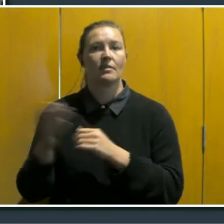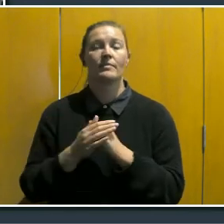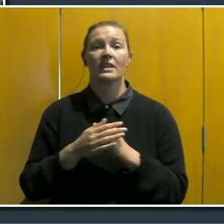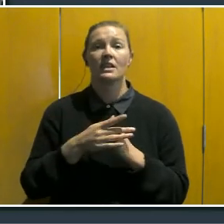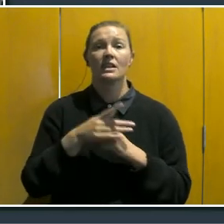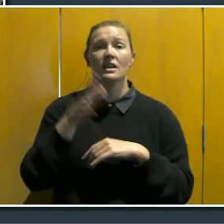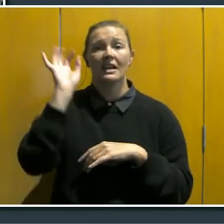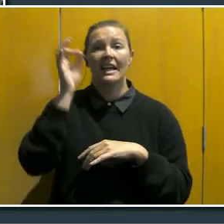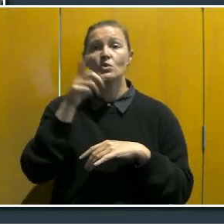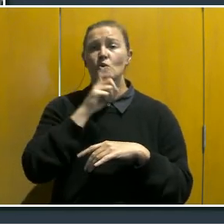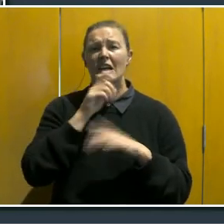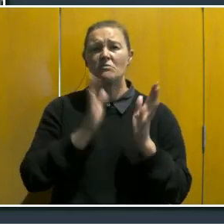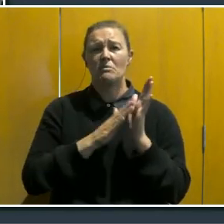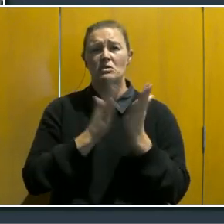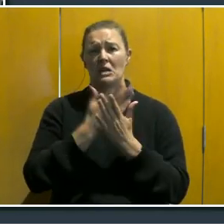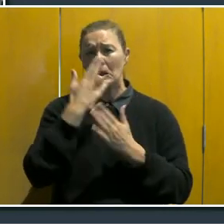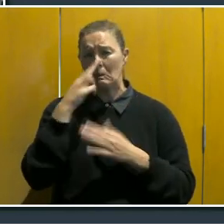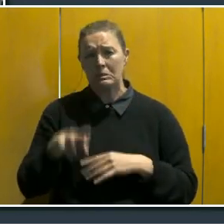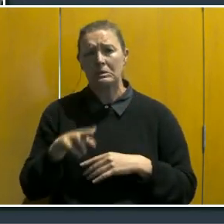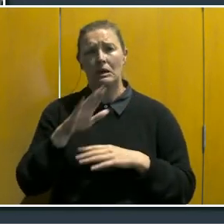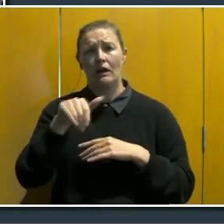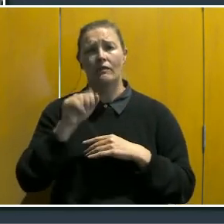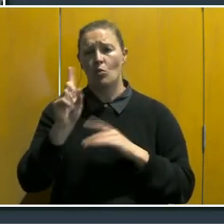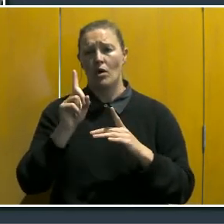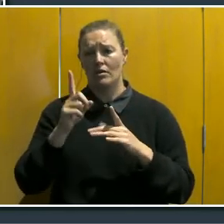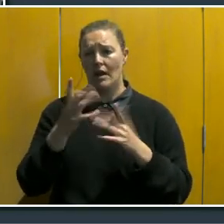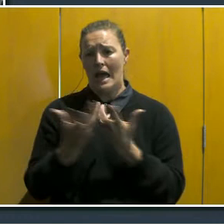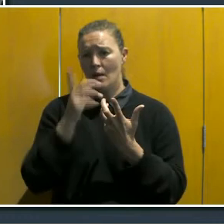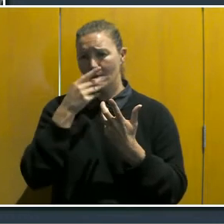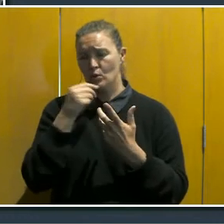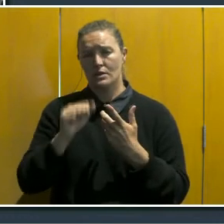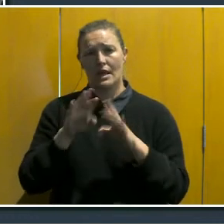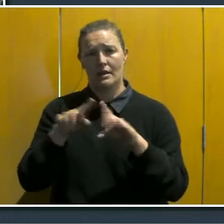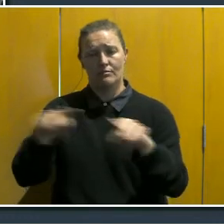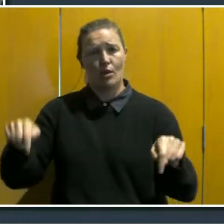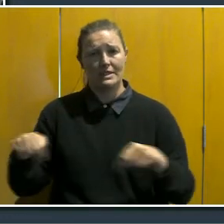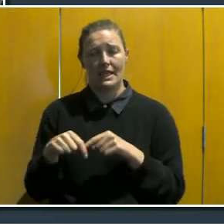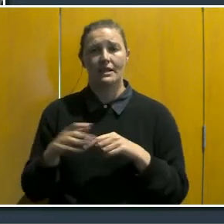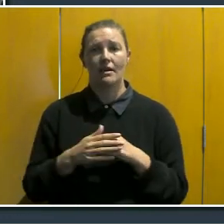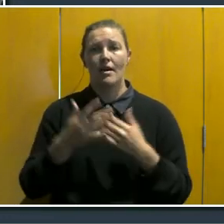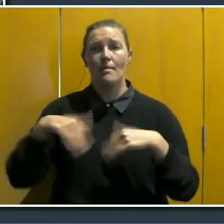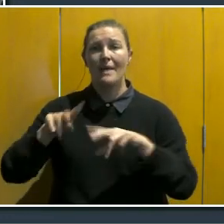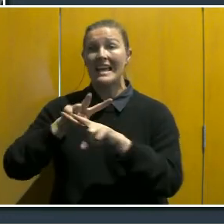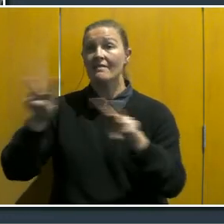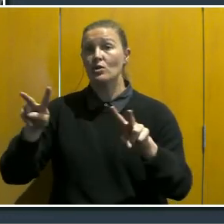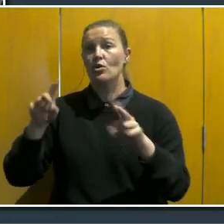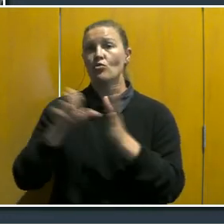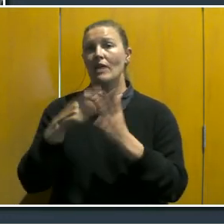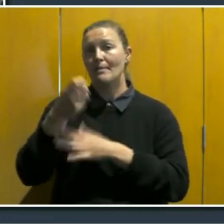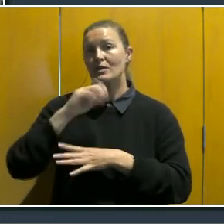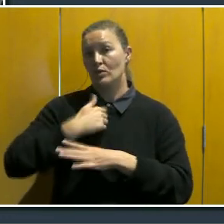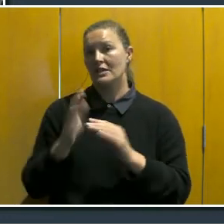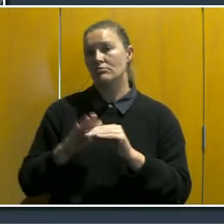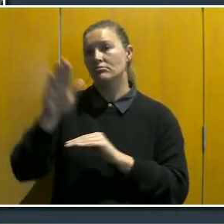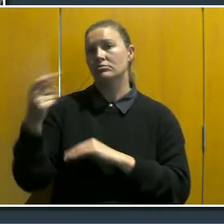member's business on what landowners do with their property? So basically, Bayview ratepayers will have to pay more rates and